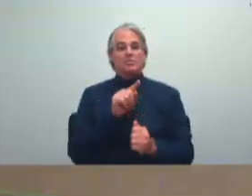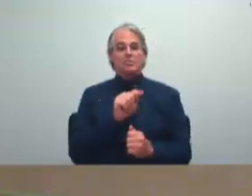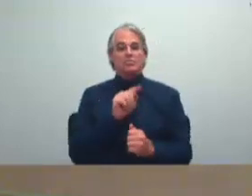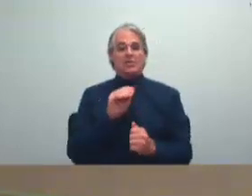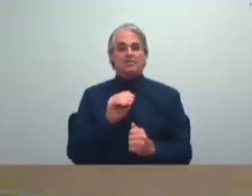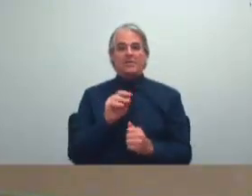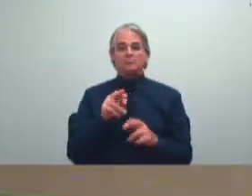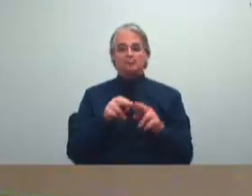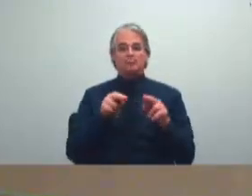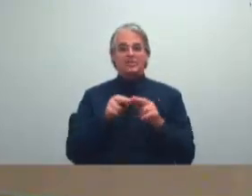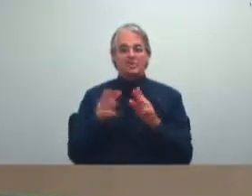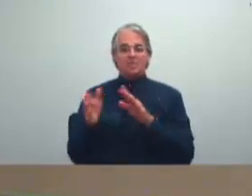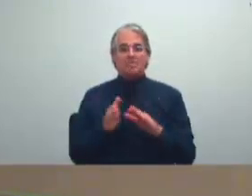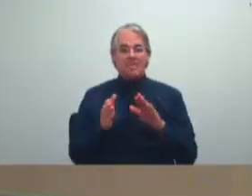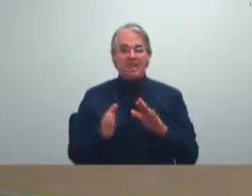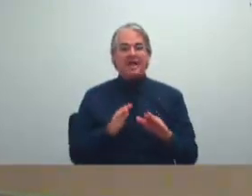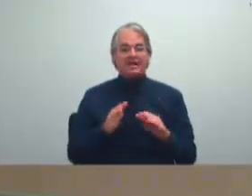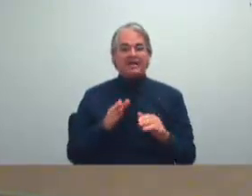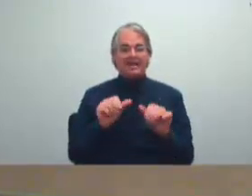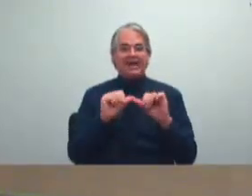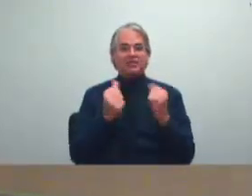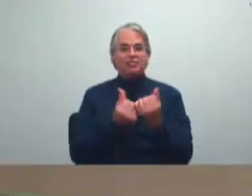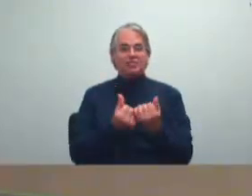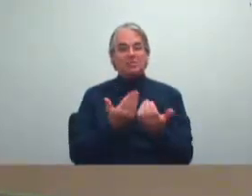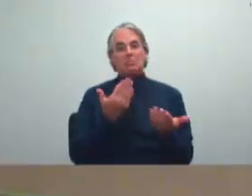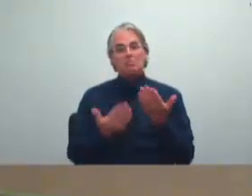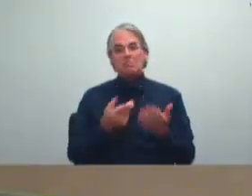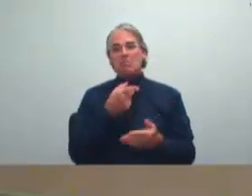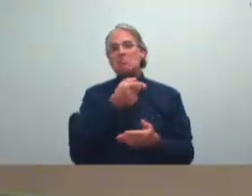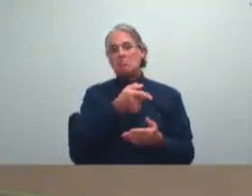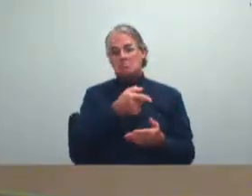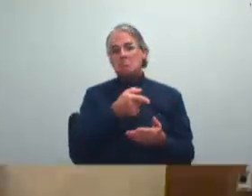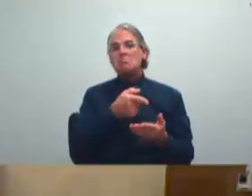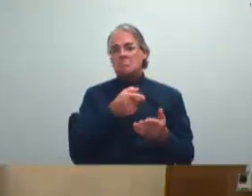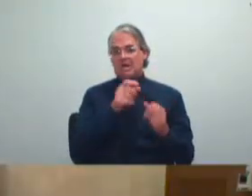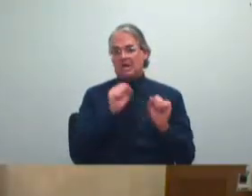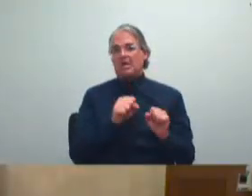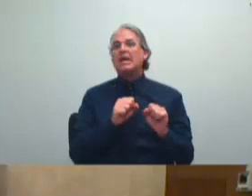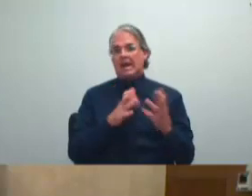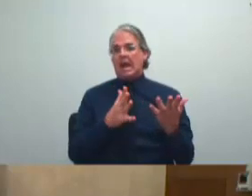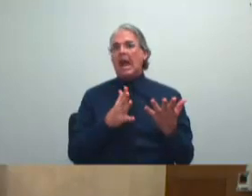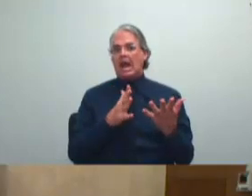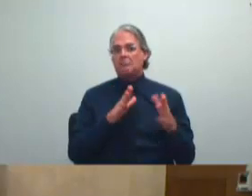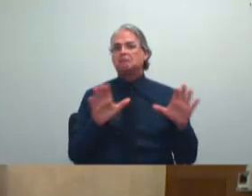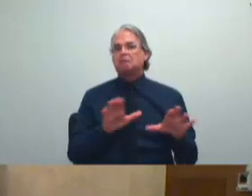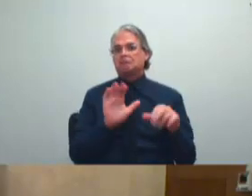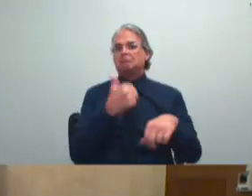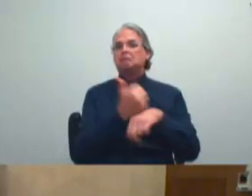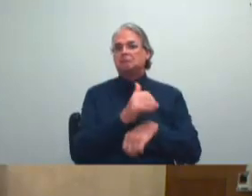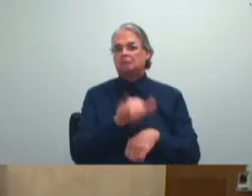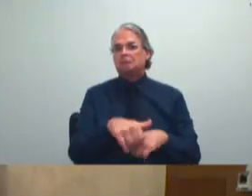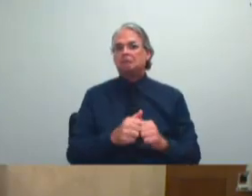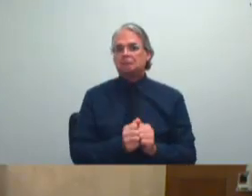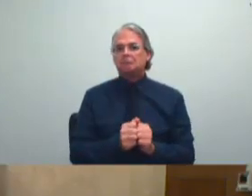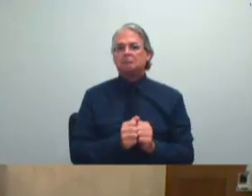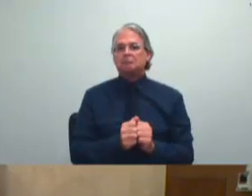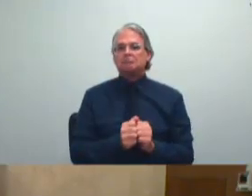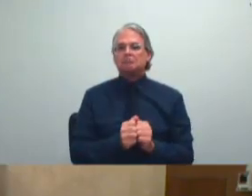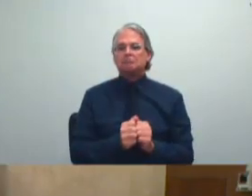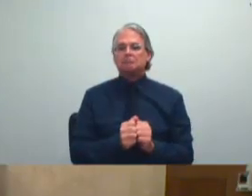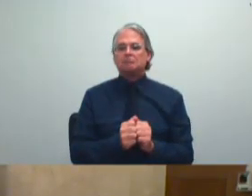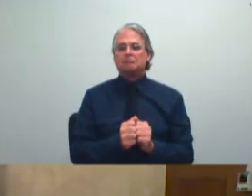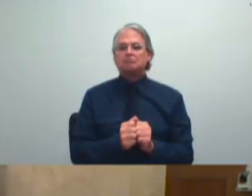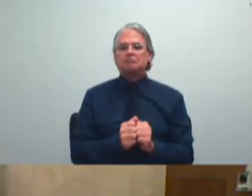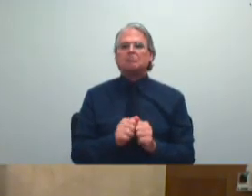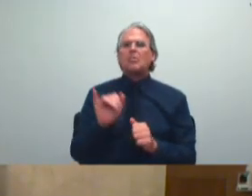governing board, that might be really something that you move out on. Yeah. I would like for you to elaborate on that, Dr. Nielsen, because let